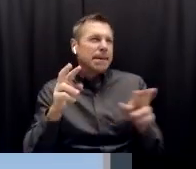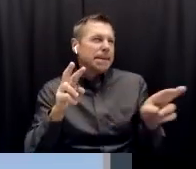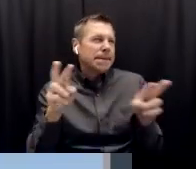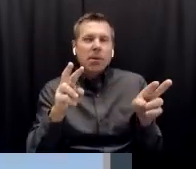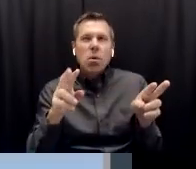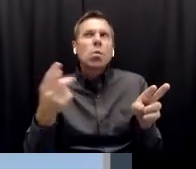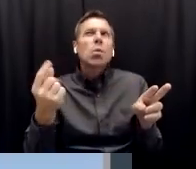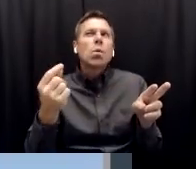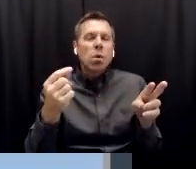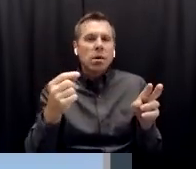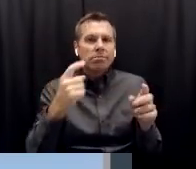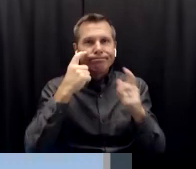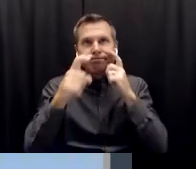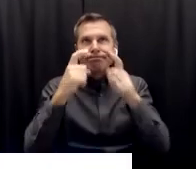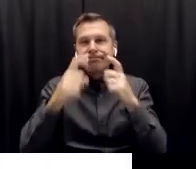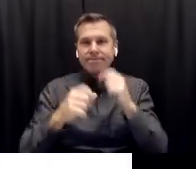be.